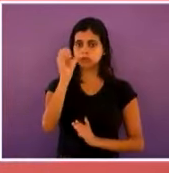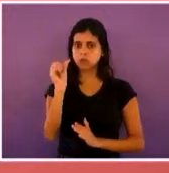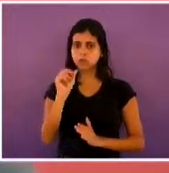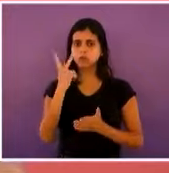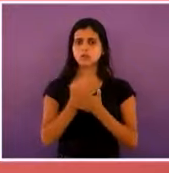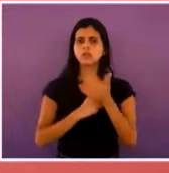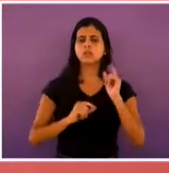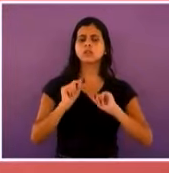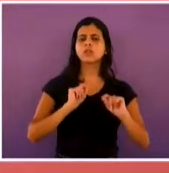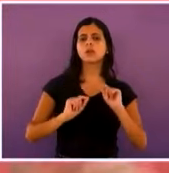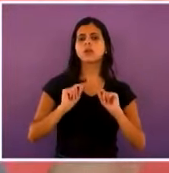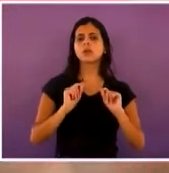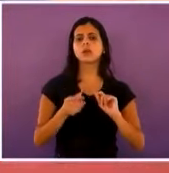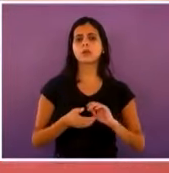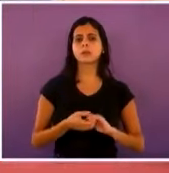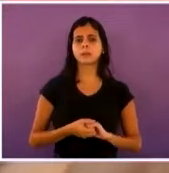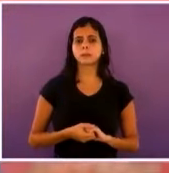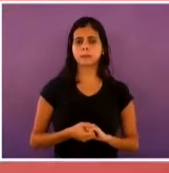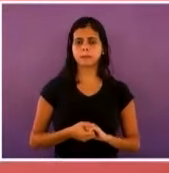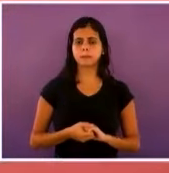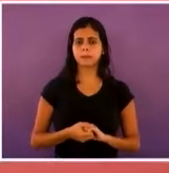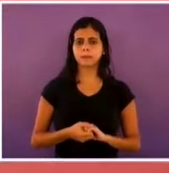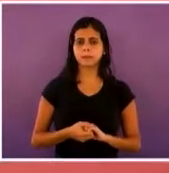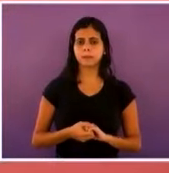man Ignatius of Loyola,